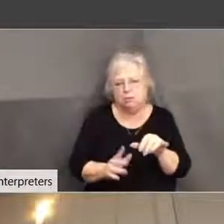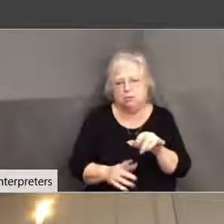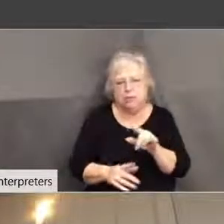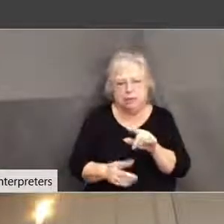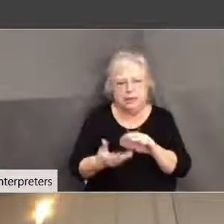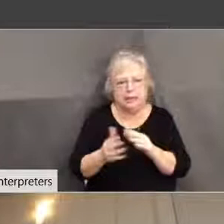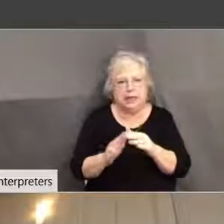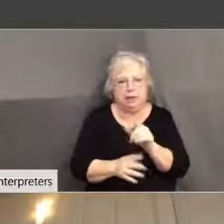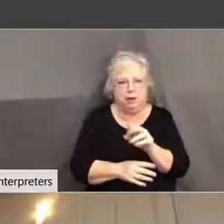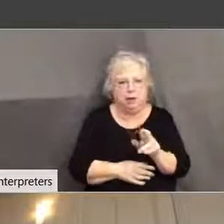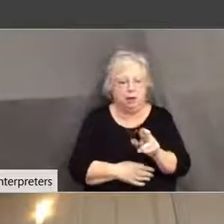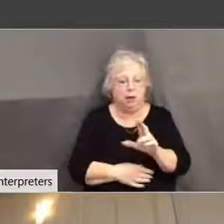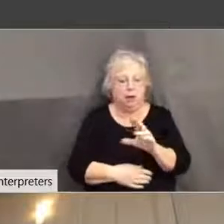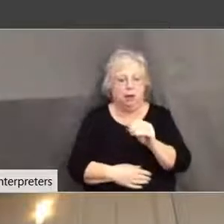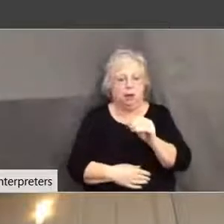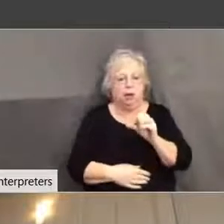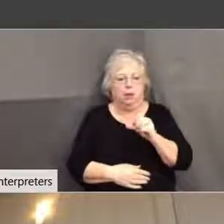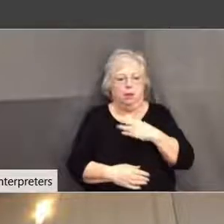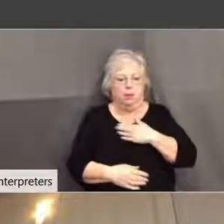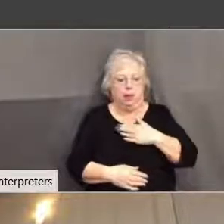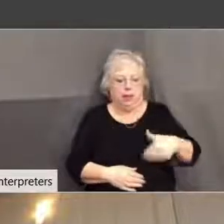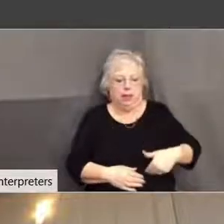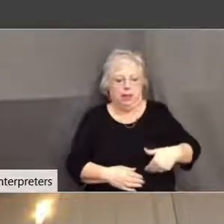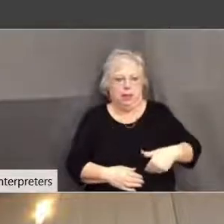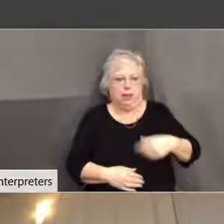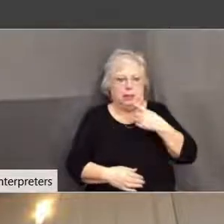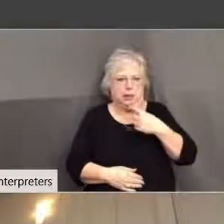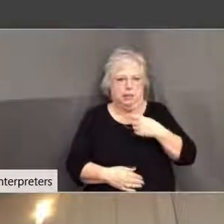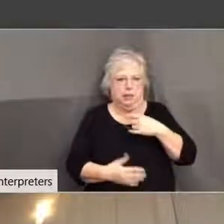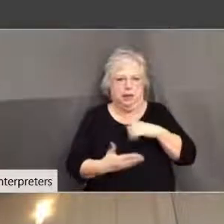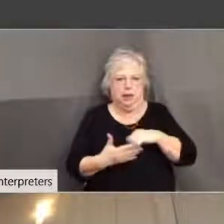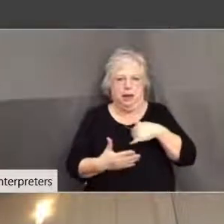my gut tells me that it's not going to be the same as it's been in the past.